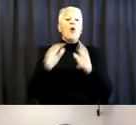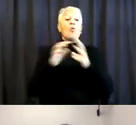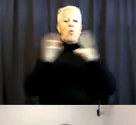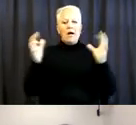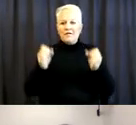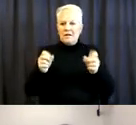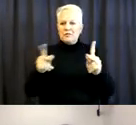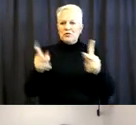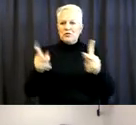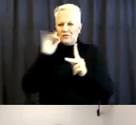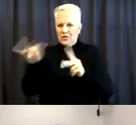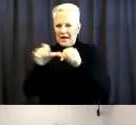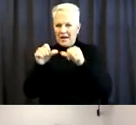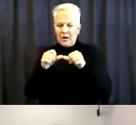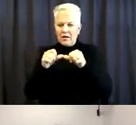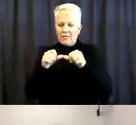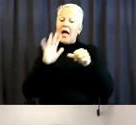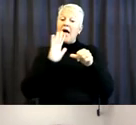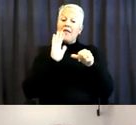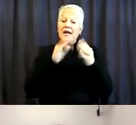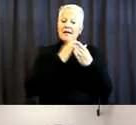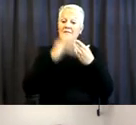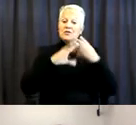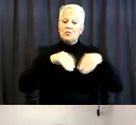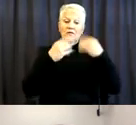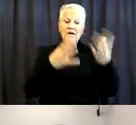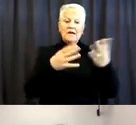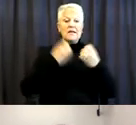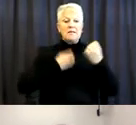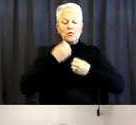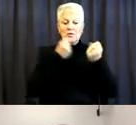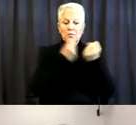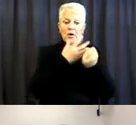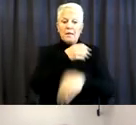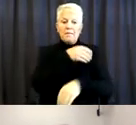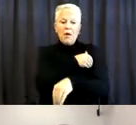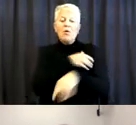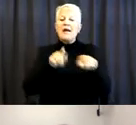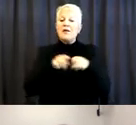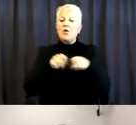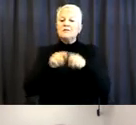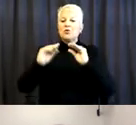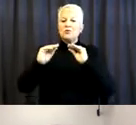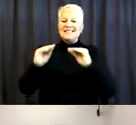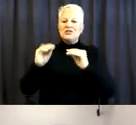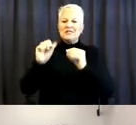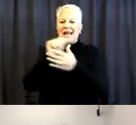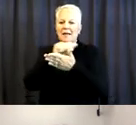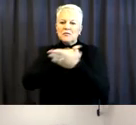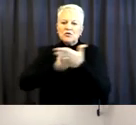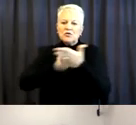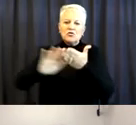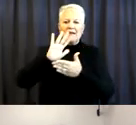opportunities in that area, provides emotional support and power, as well as teaches abstract time concepts and